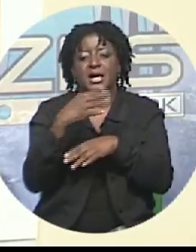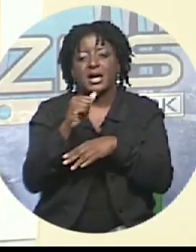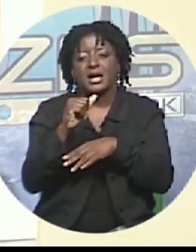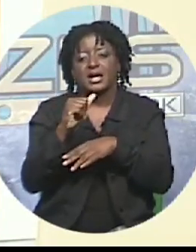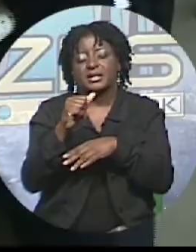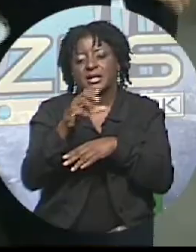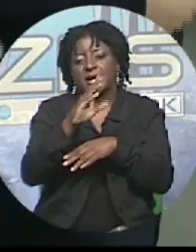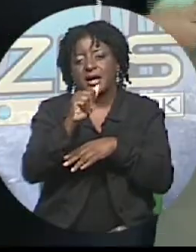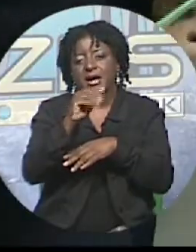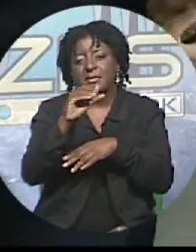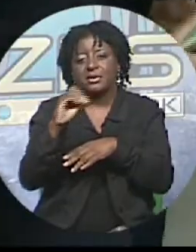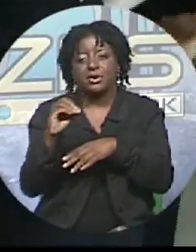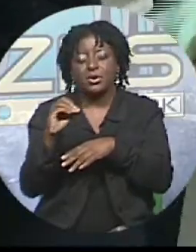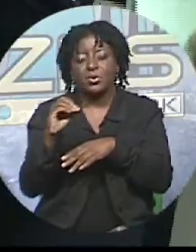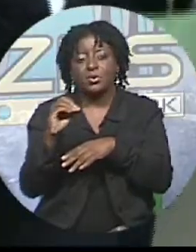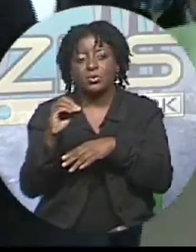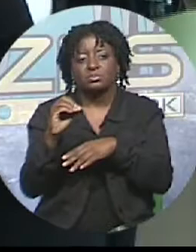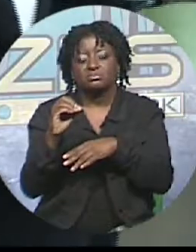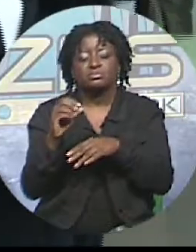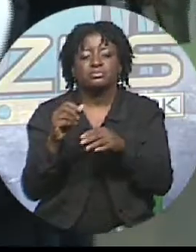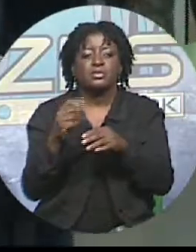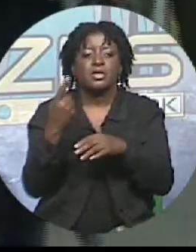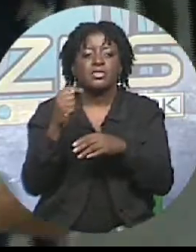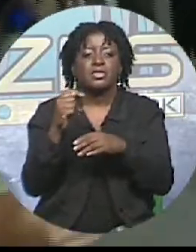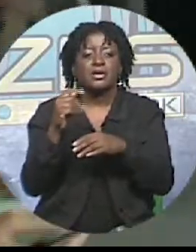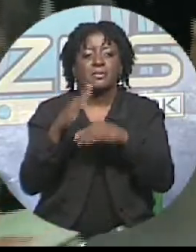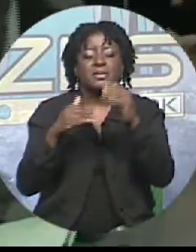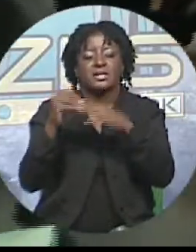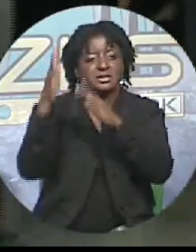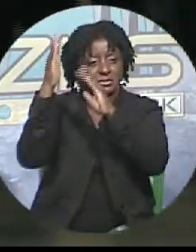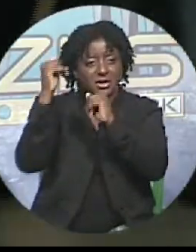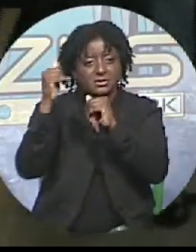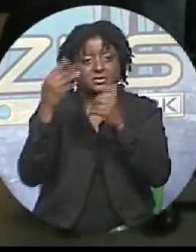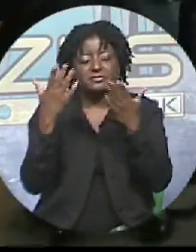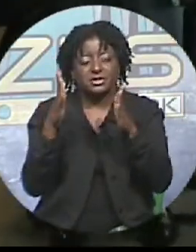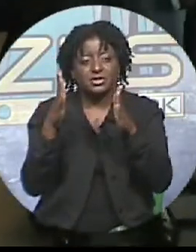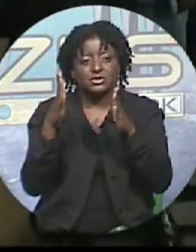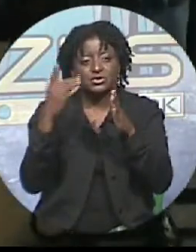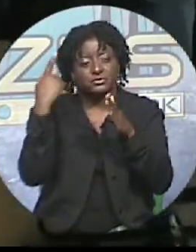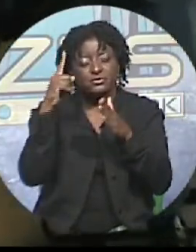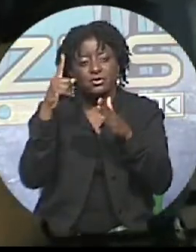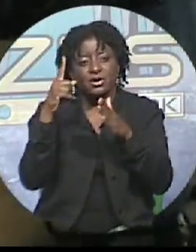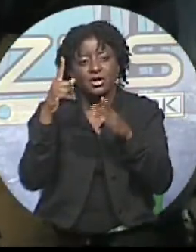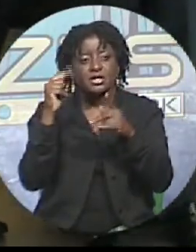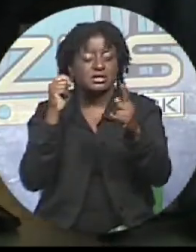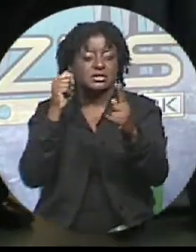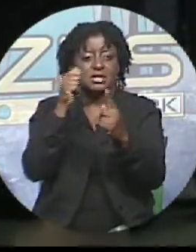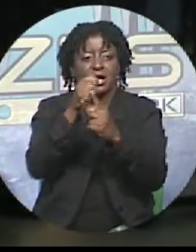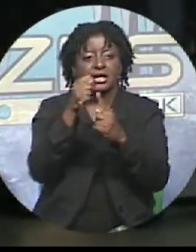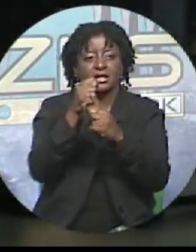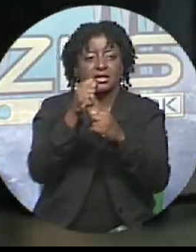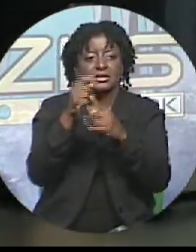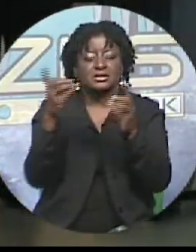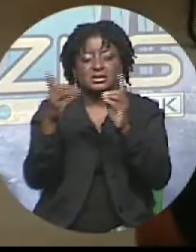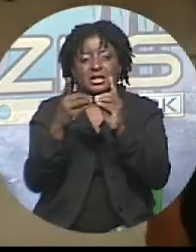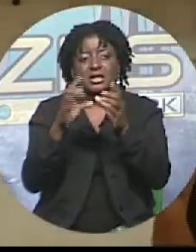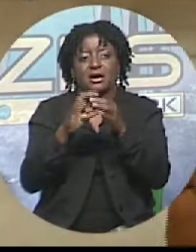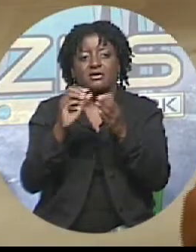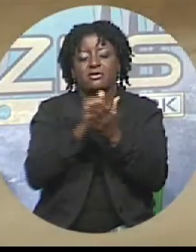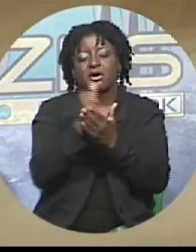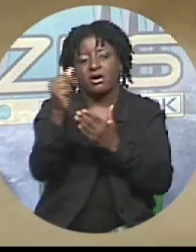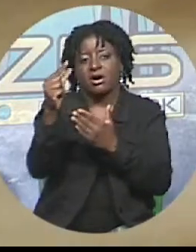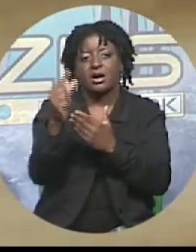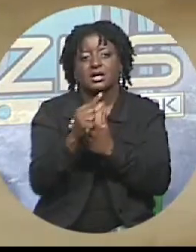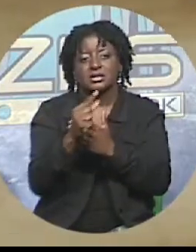satellite operations. Rowe anticipates the building being completed in time for the targeted move-in deadline of August. Initially, he